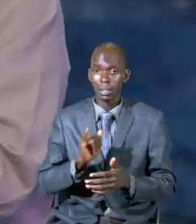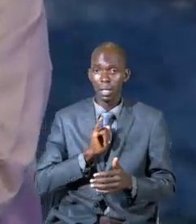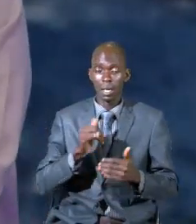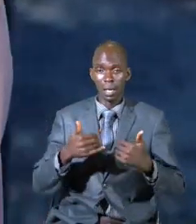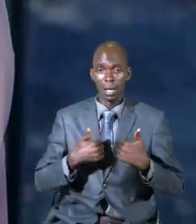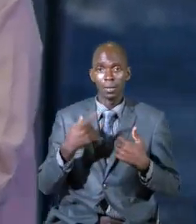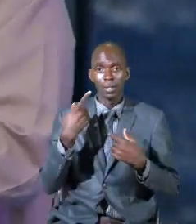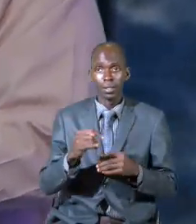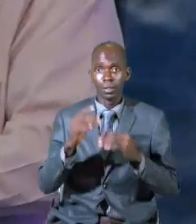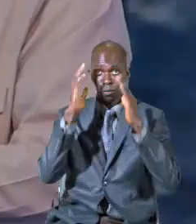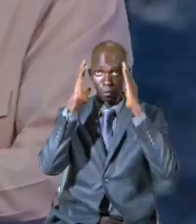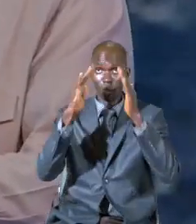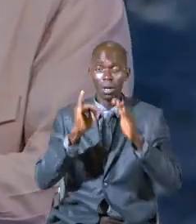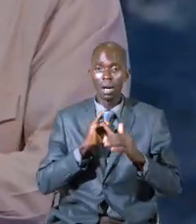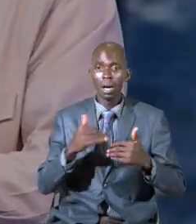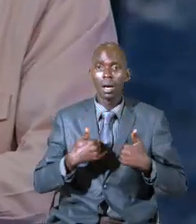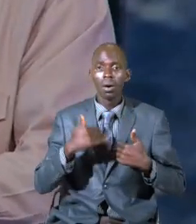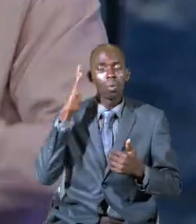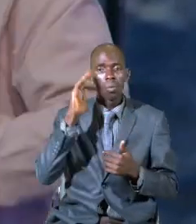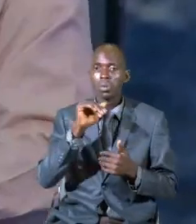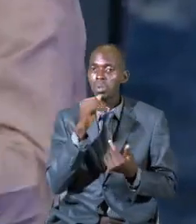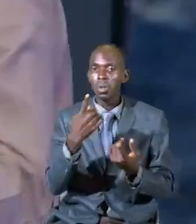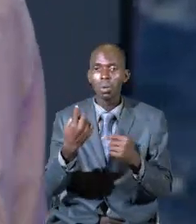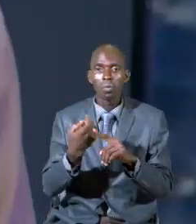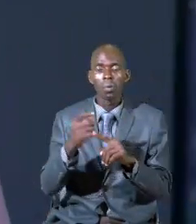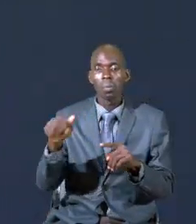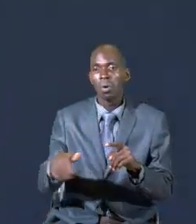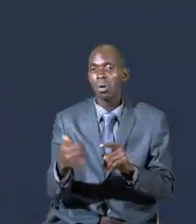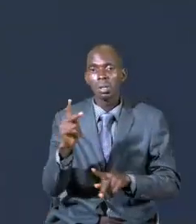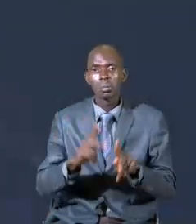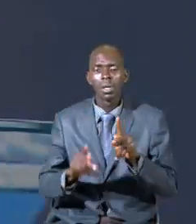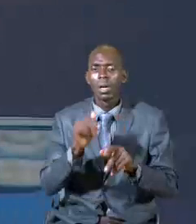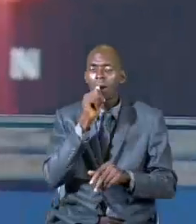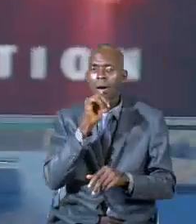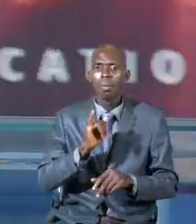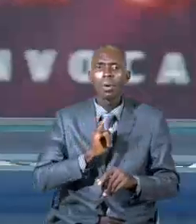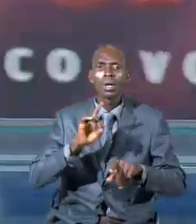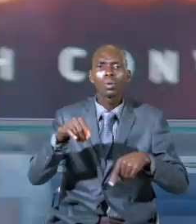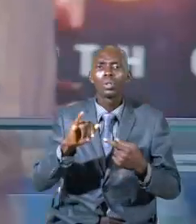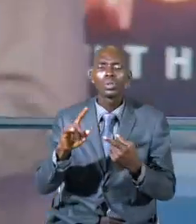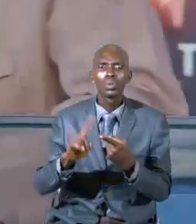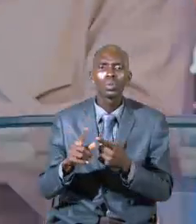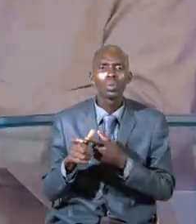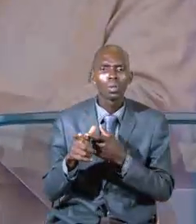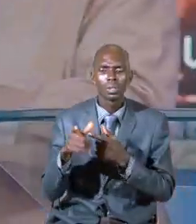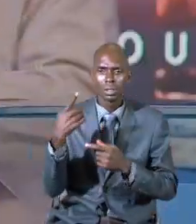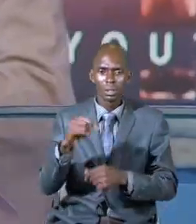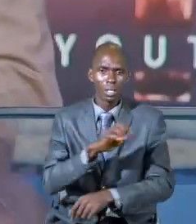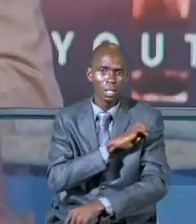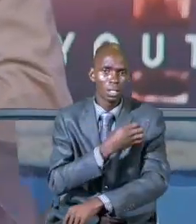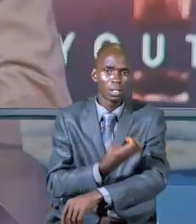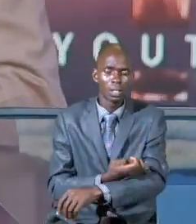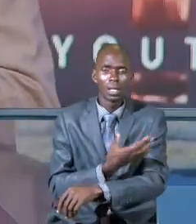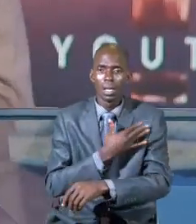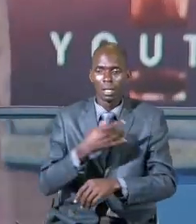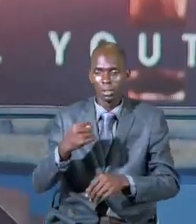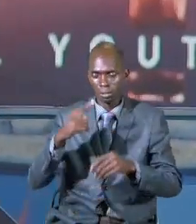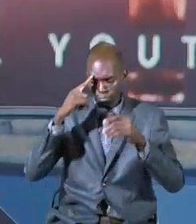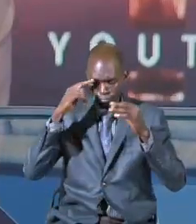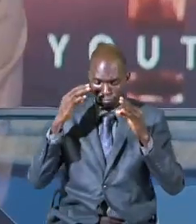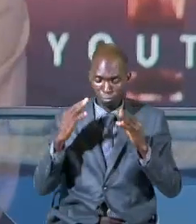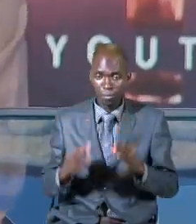have will not come from other people. Am I going to run? The energy and the determination for